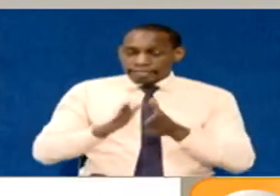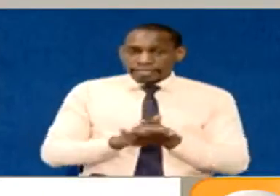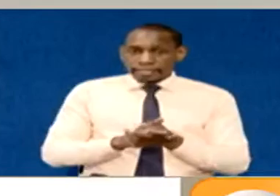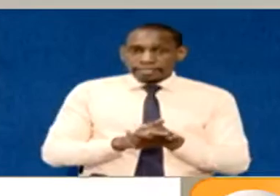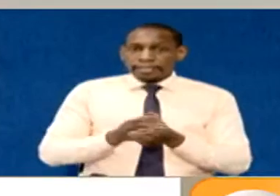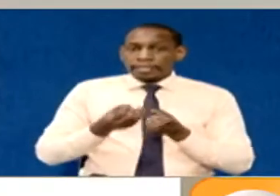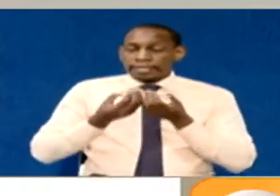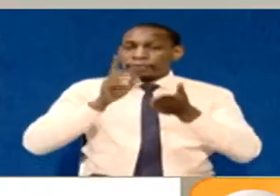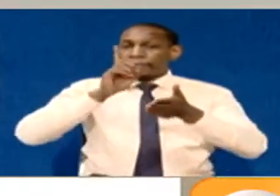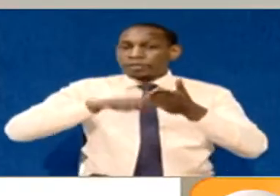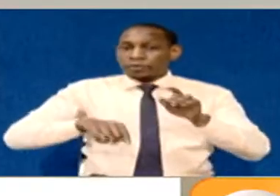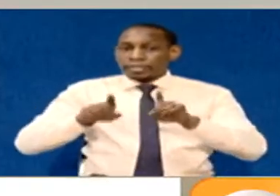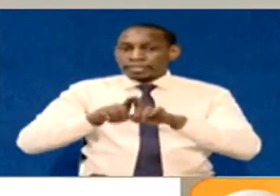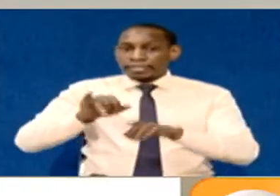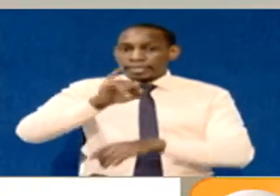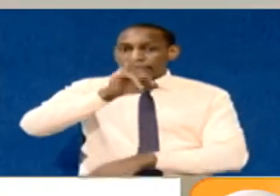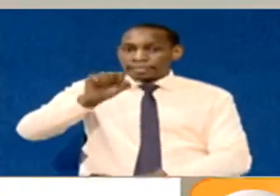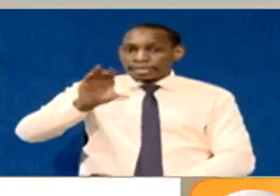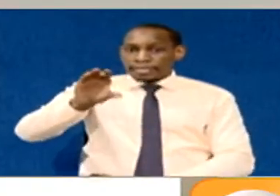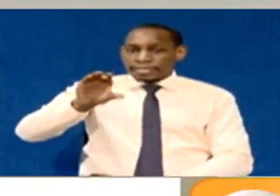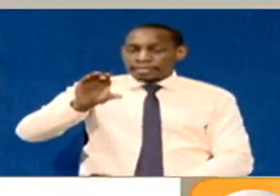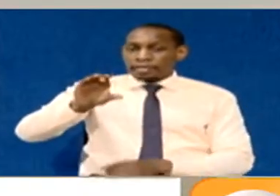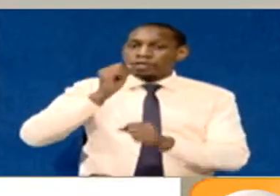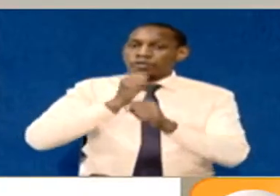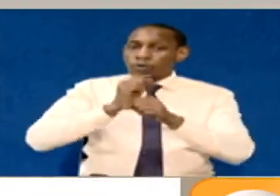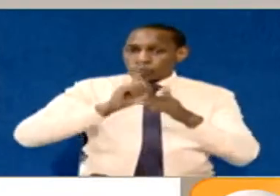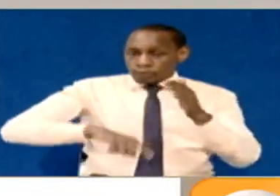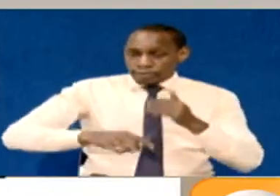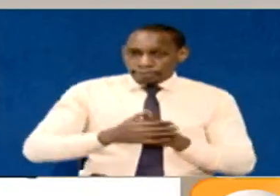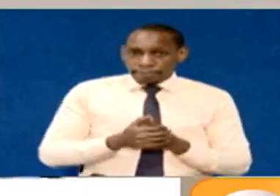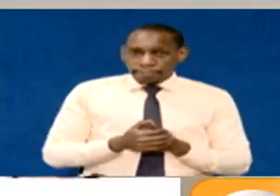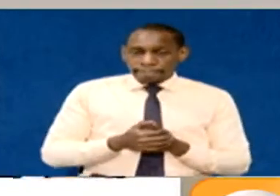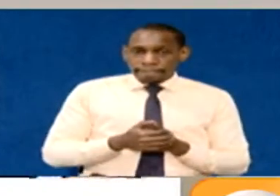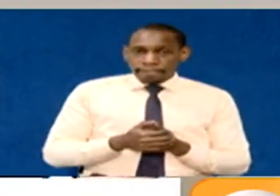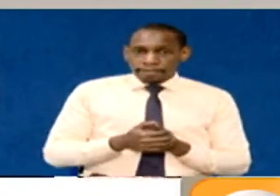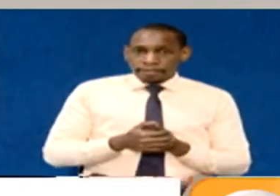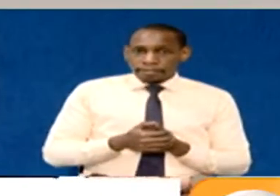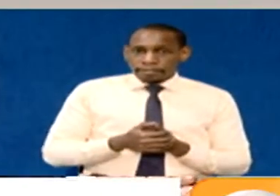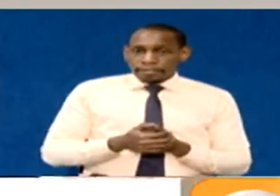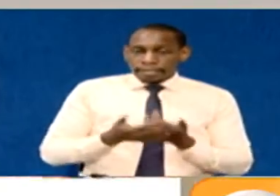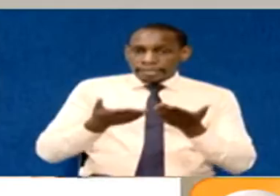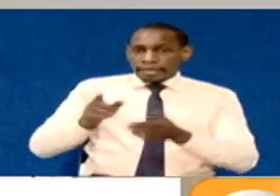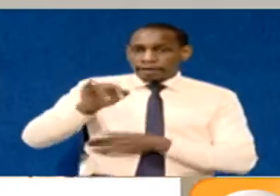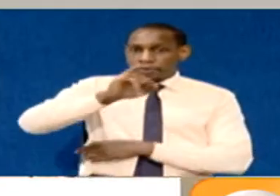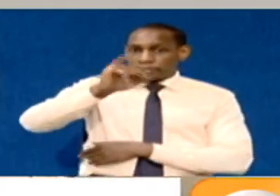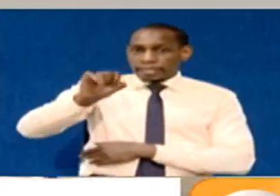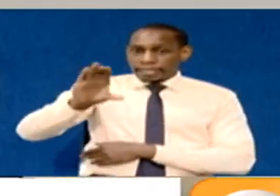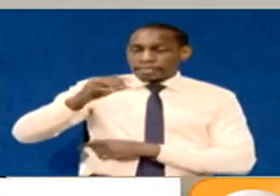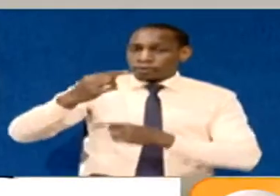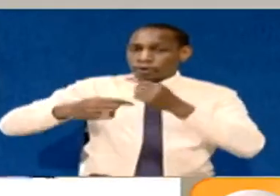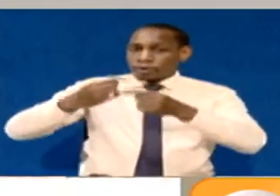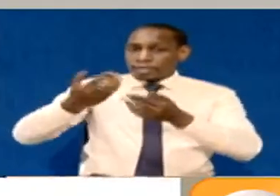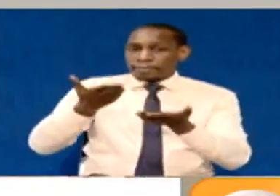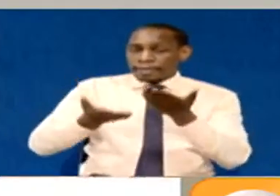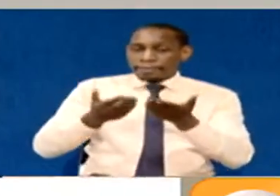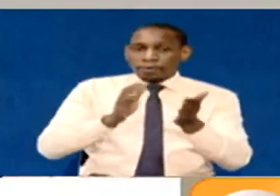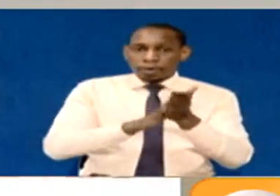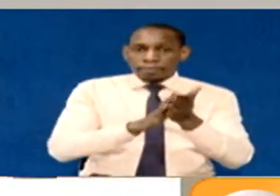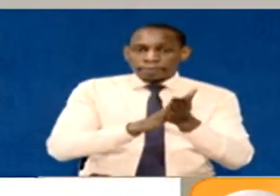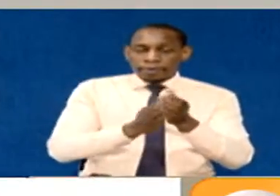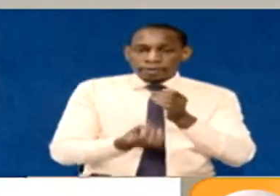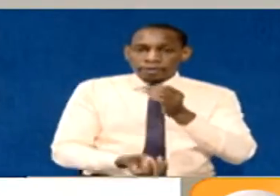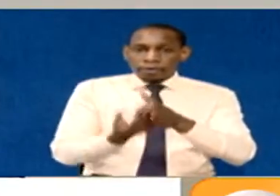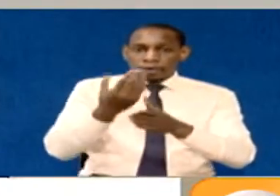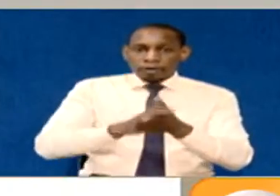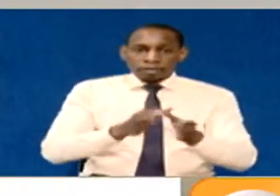is it? And what does JSC do with it? Does JSC proceed maybe to recommend